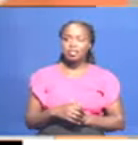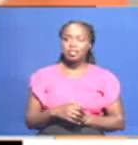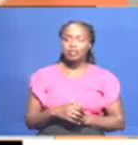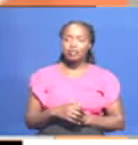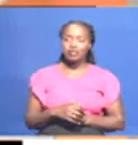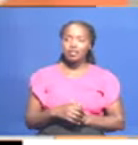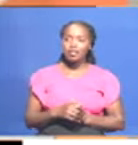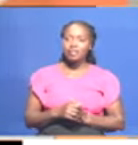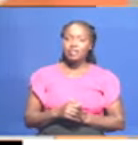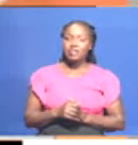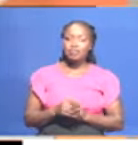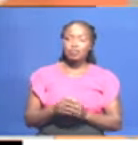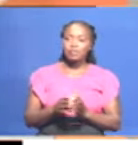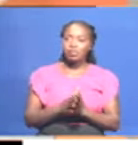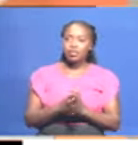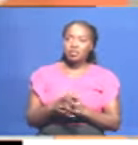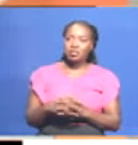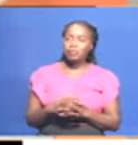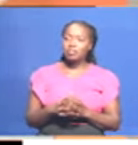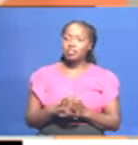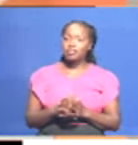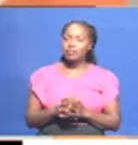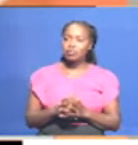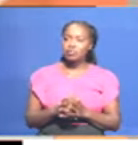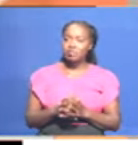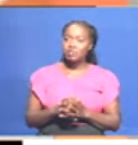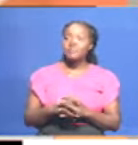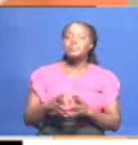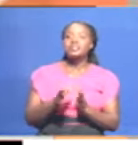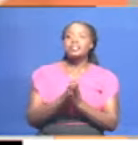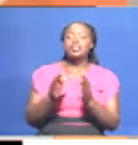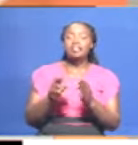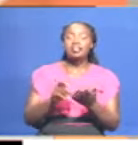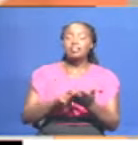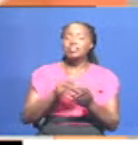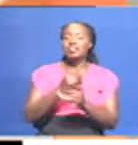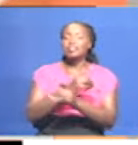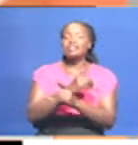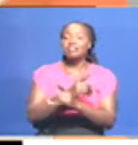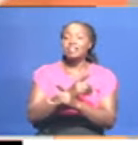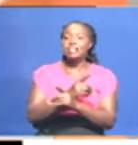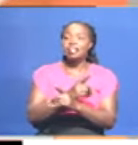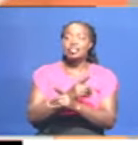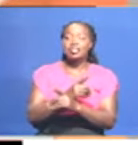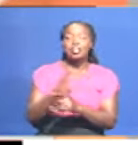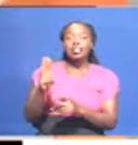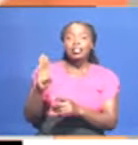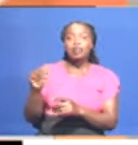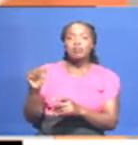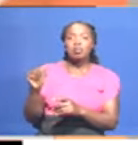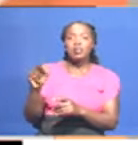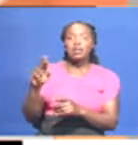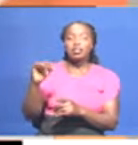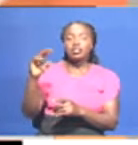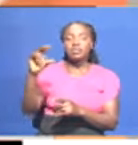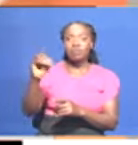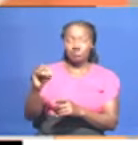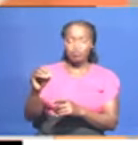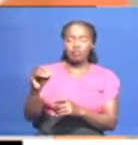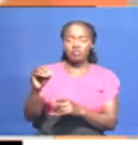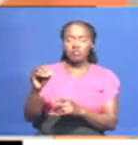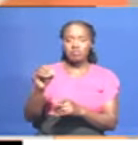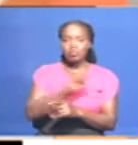KANU National Chairman Gideon Moi was among those cleared to defend his Baringo Senate seat. The move now ends speculation that the